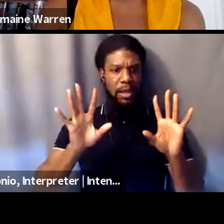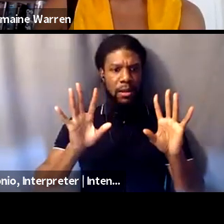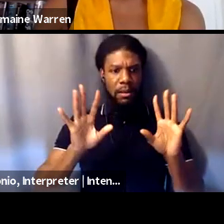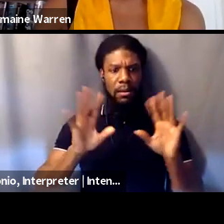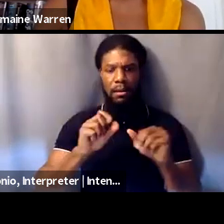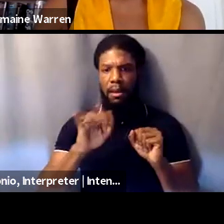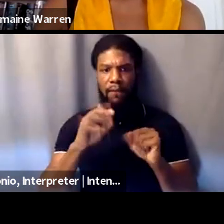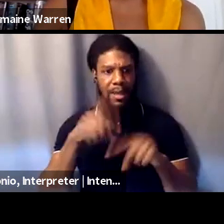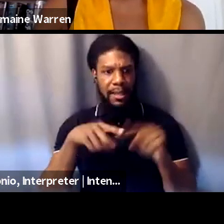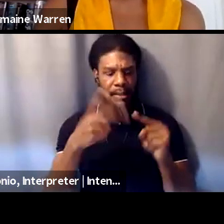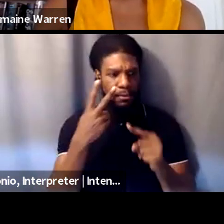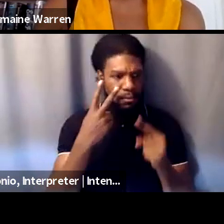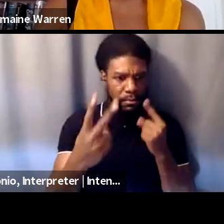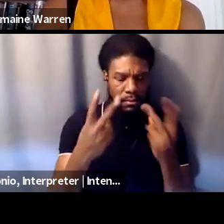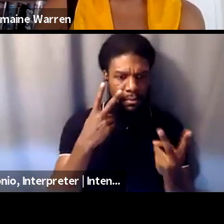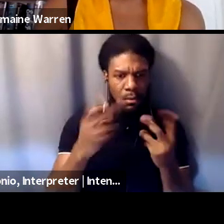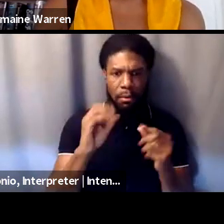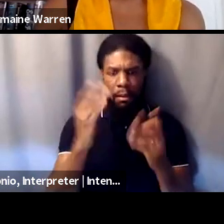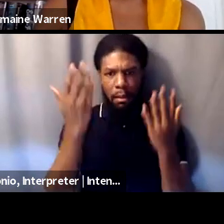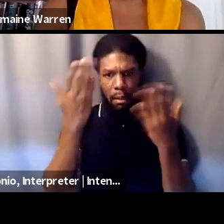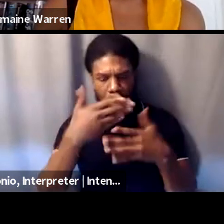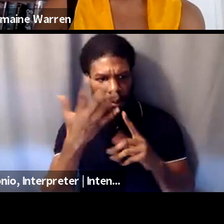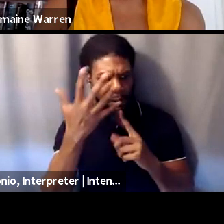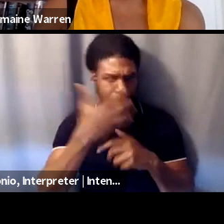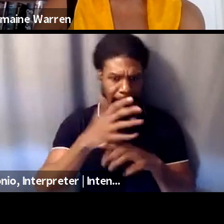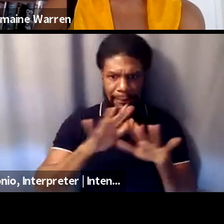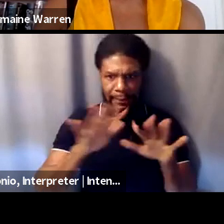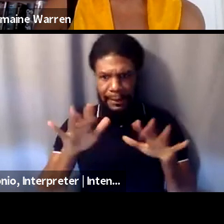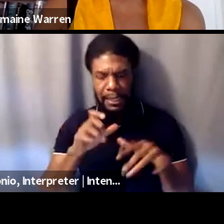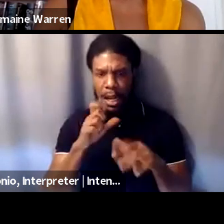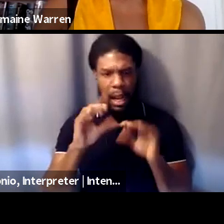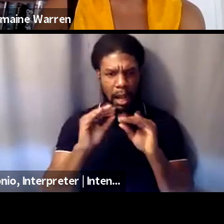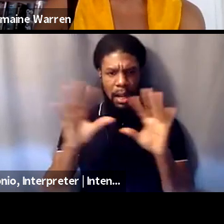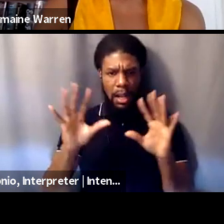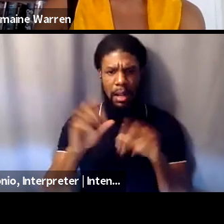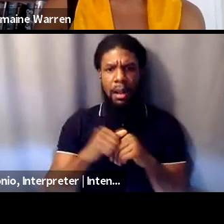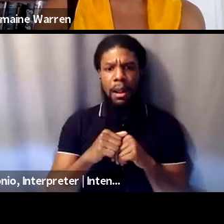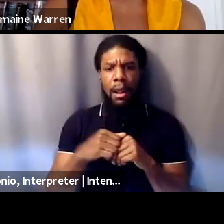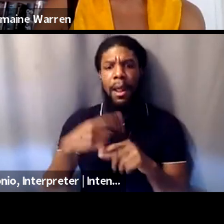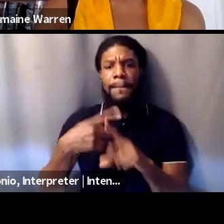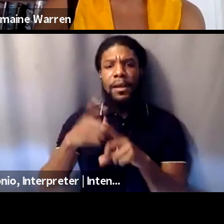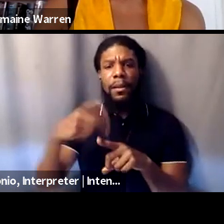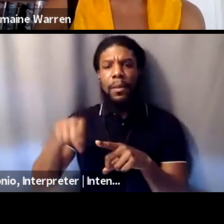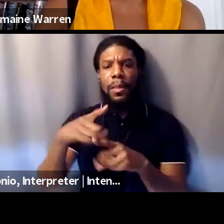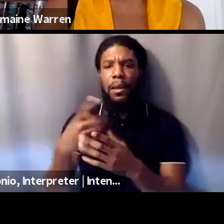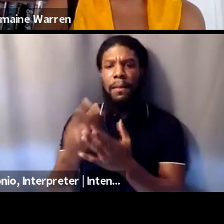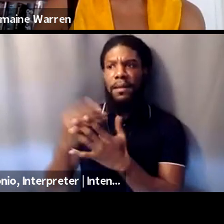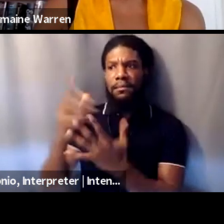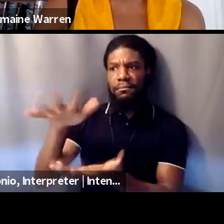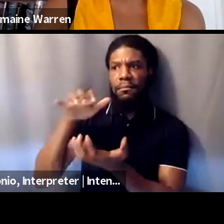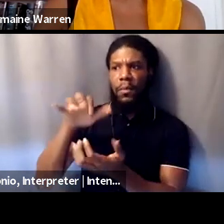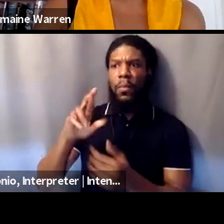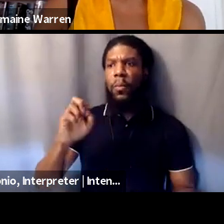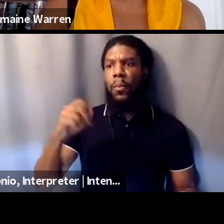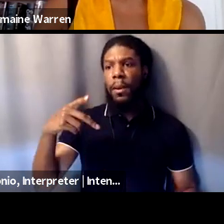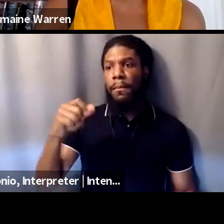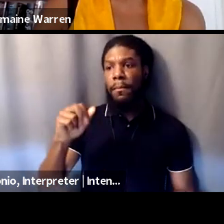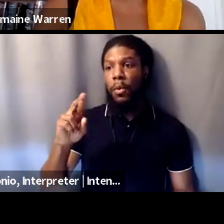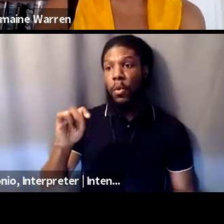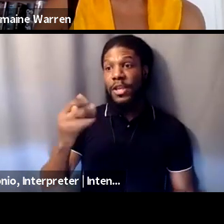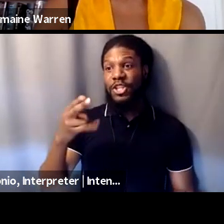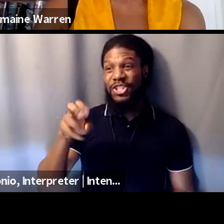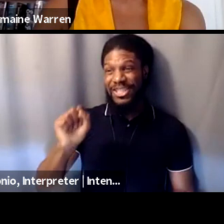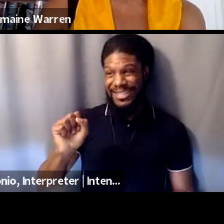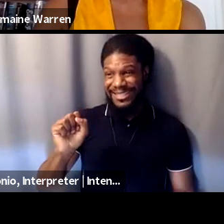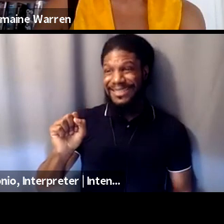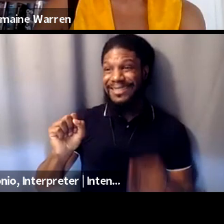about desiring like reparations in a very real way. And my artistic practice as of COVID has been trying to get